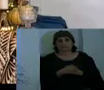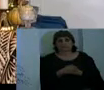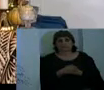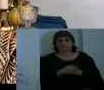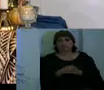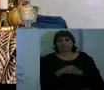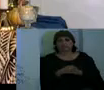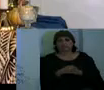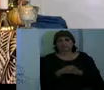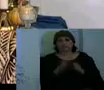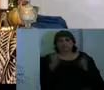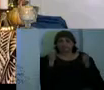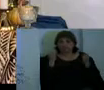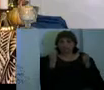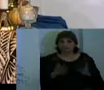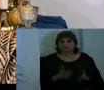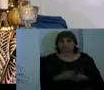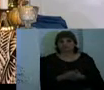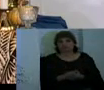so many,